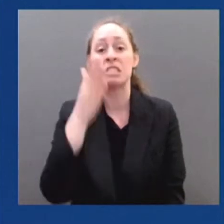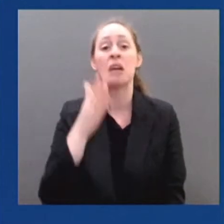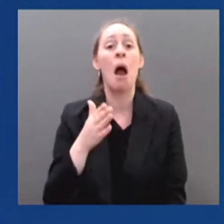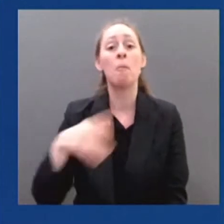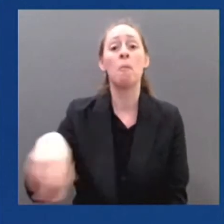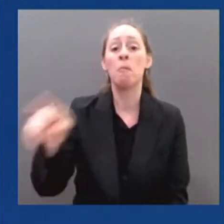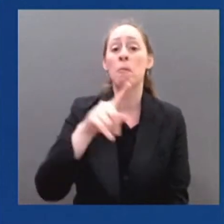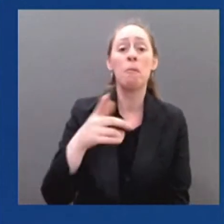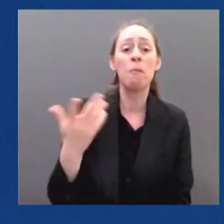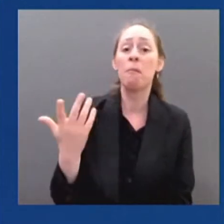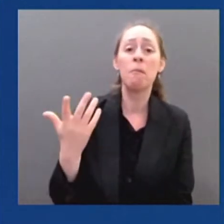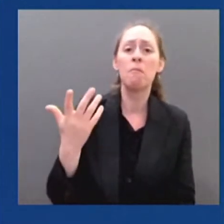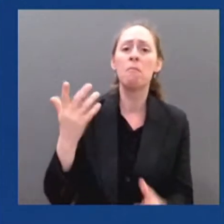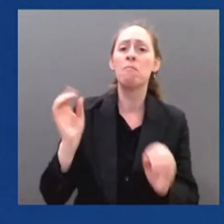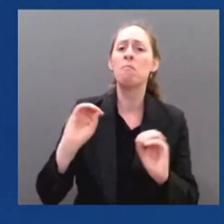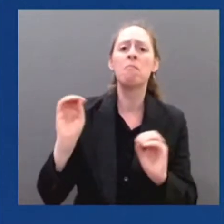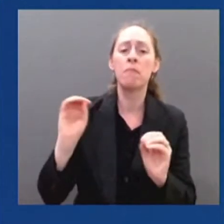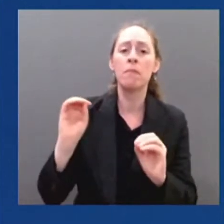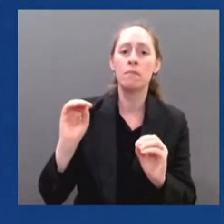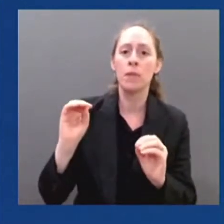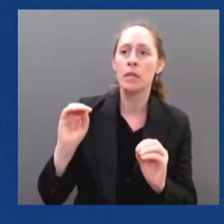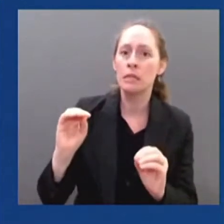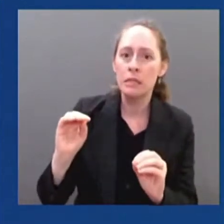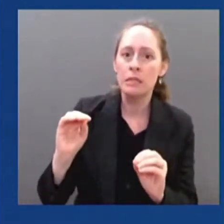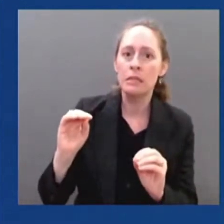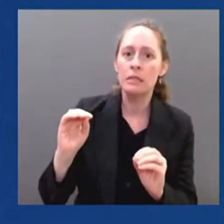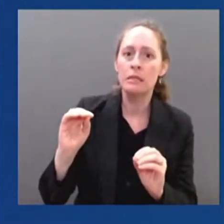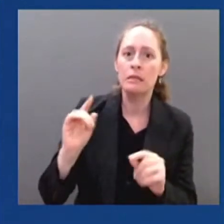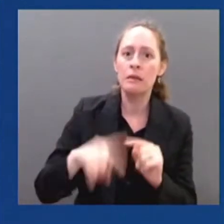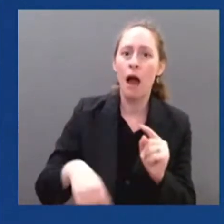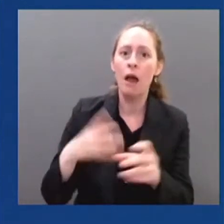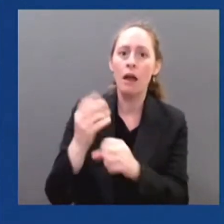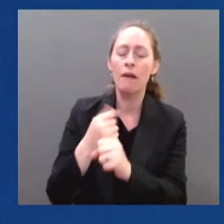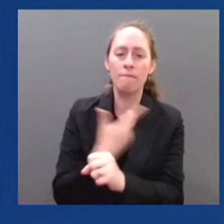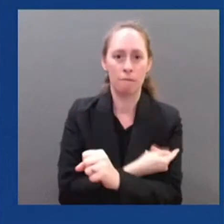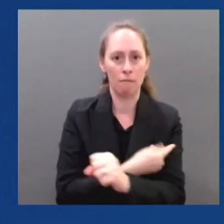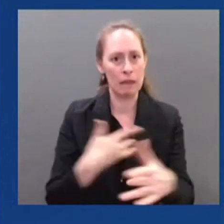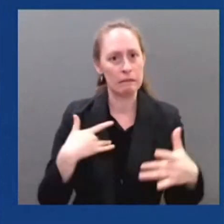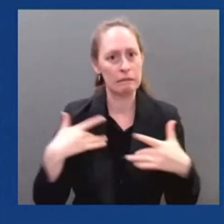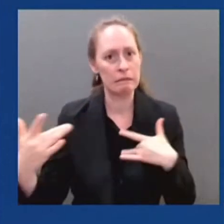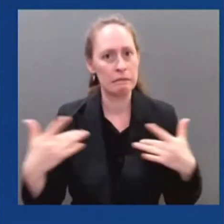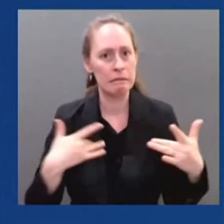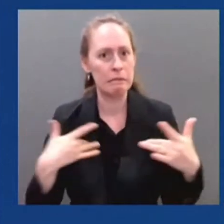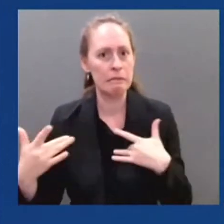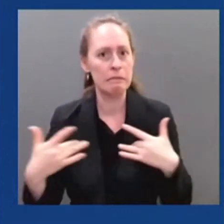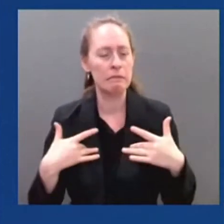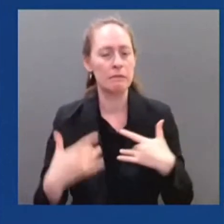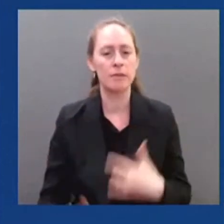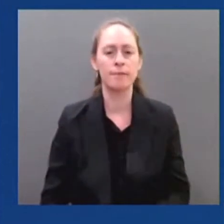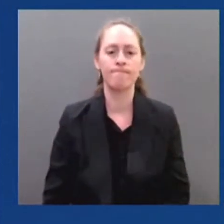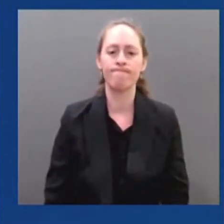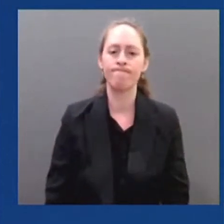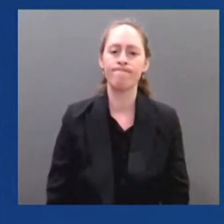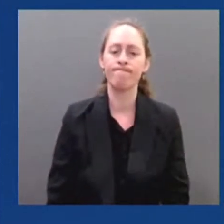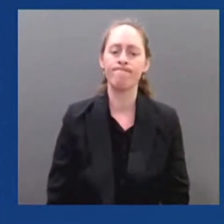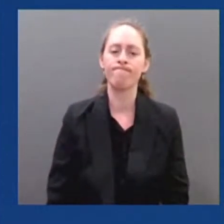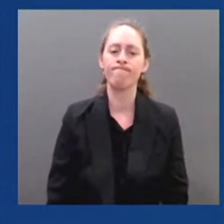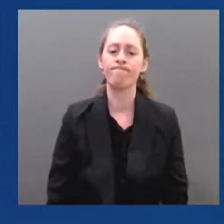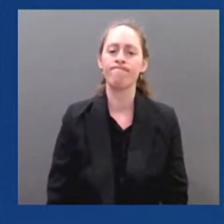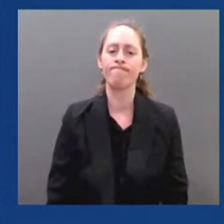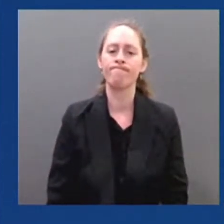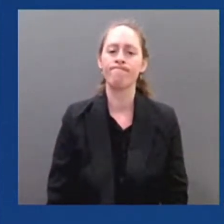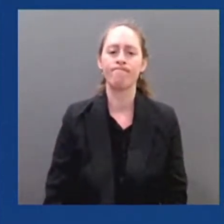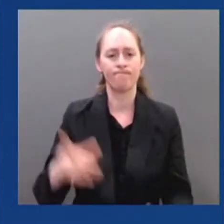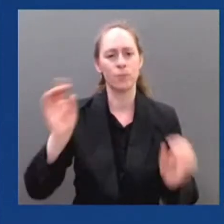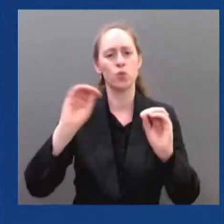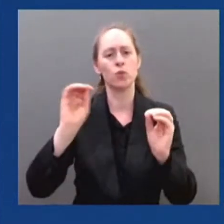said, there is not an obvious way to get these things commercialized. If you think about it from the perspective of these companies, they're negotiating with countries